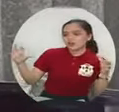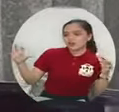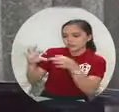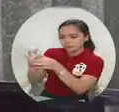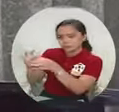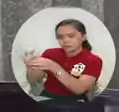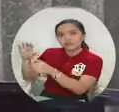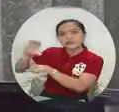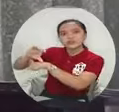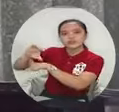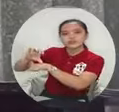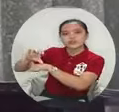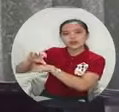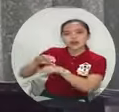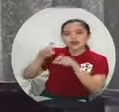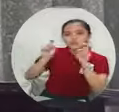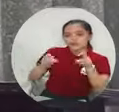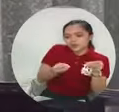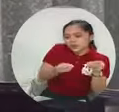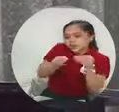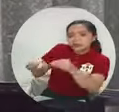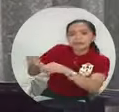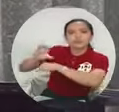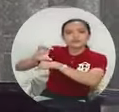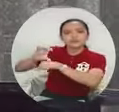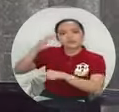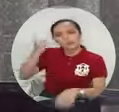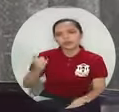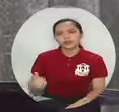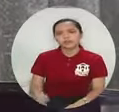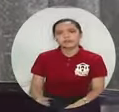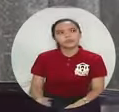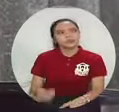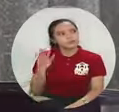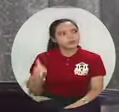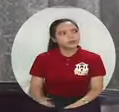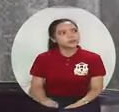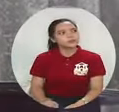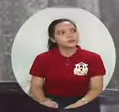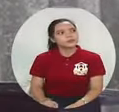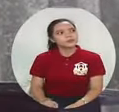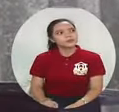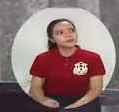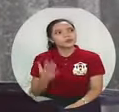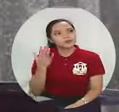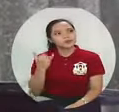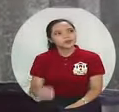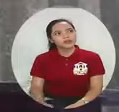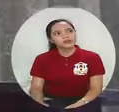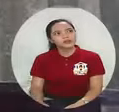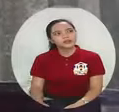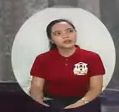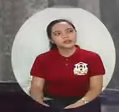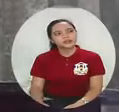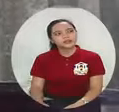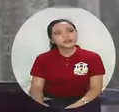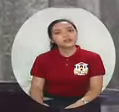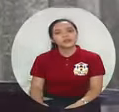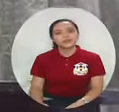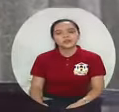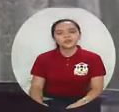church. But you know, in our church practically speaking, I did not use the first fruit. I do